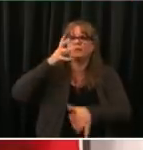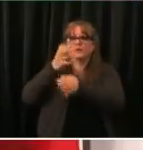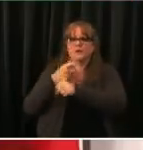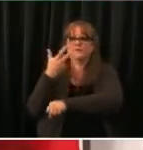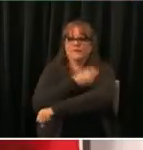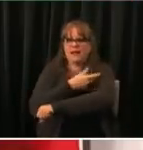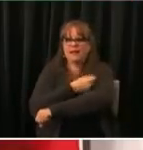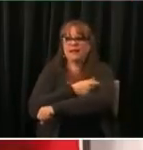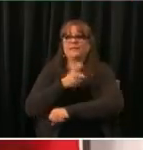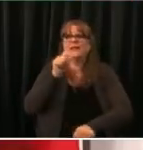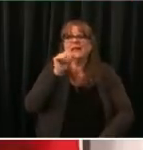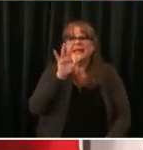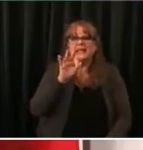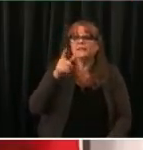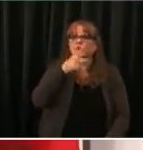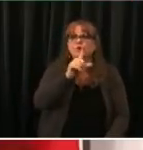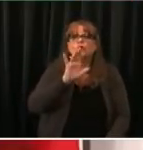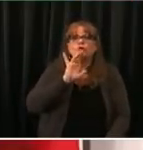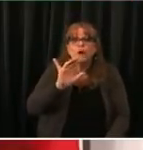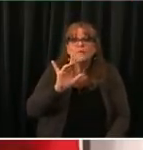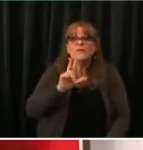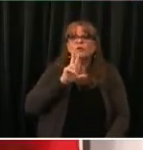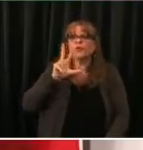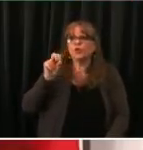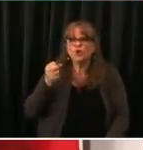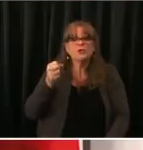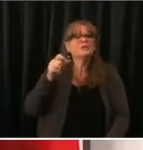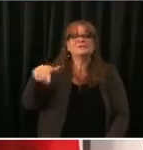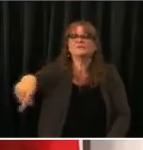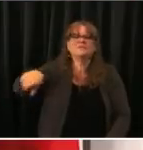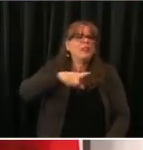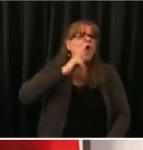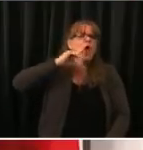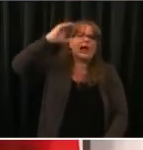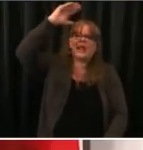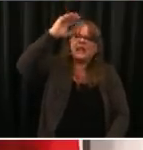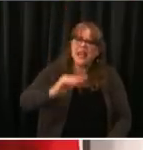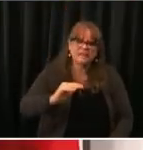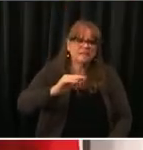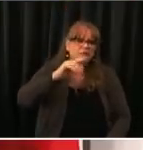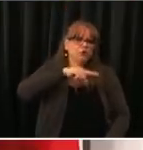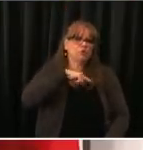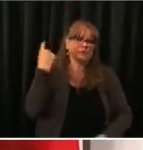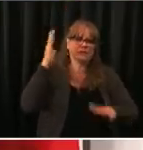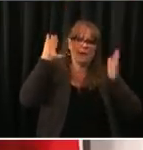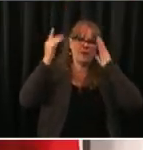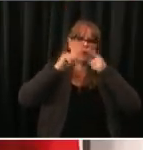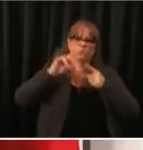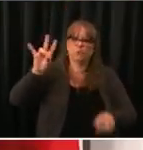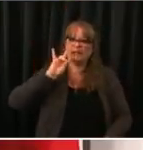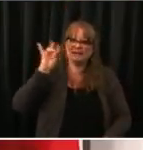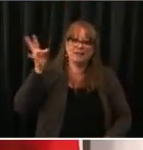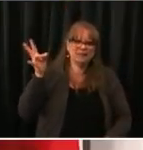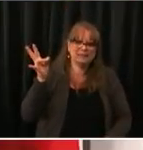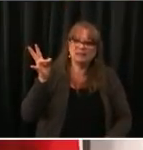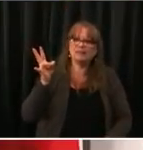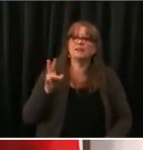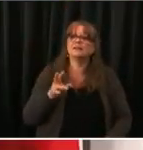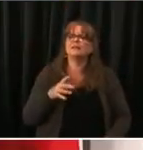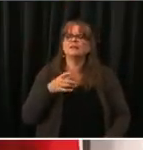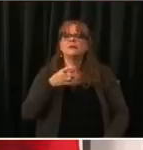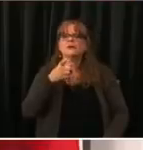old, you are at much lower risk than somebody who's 70. And that's whether you're work in a grocery store, whether you're a teacher, whether you're in